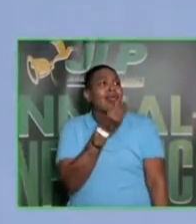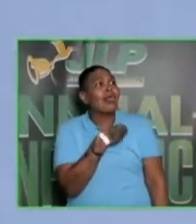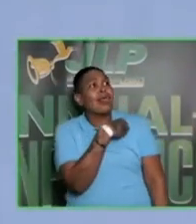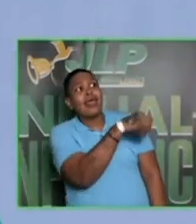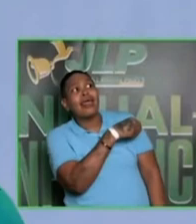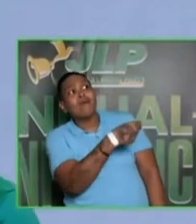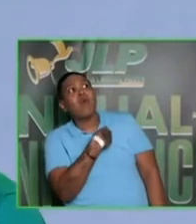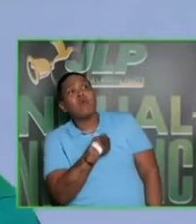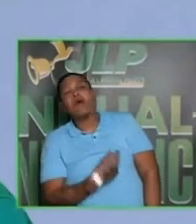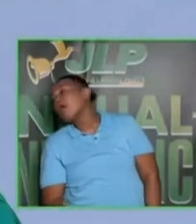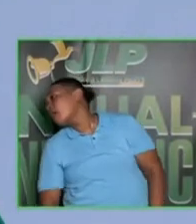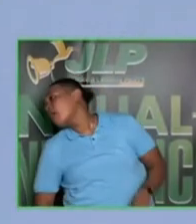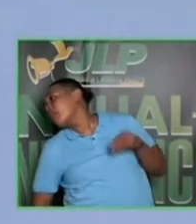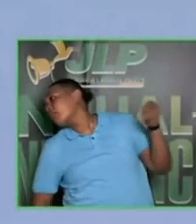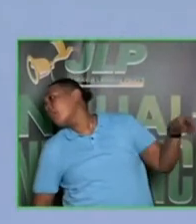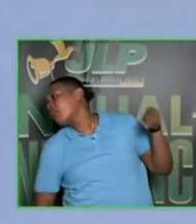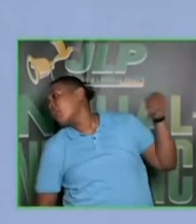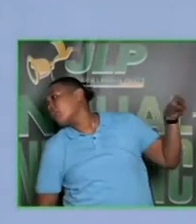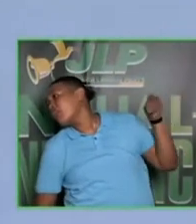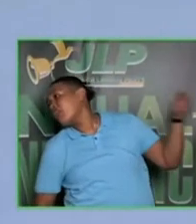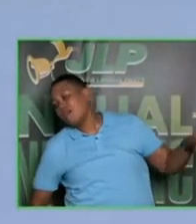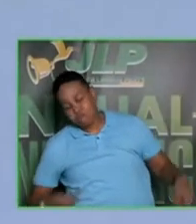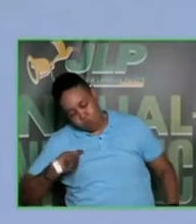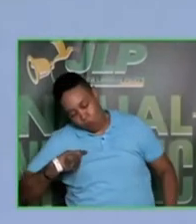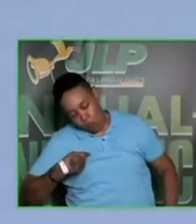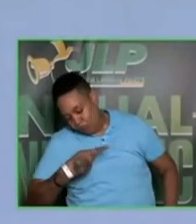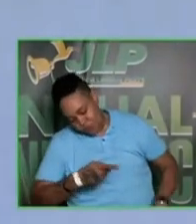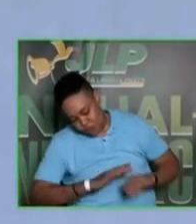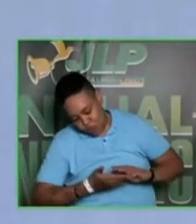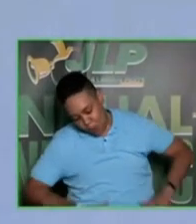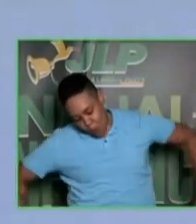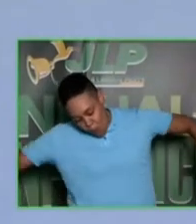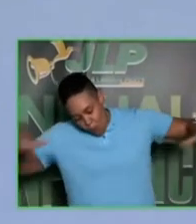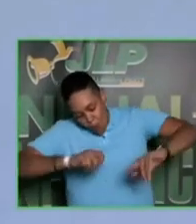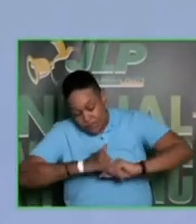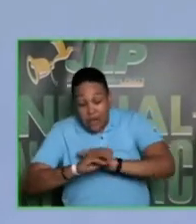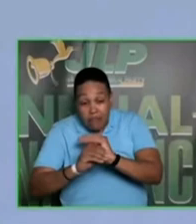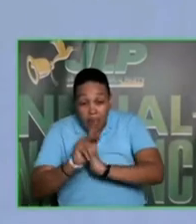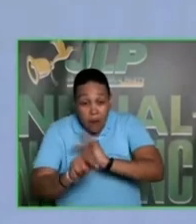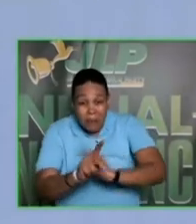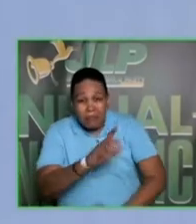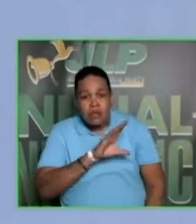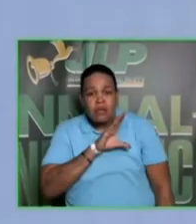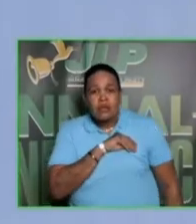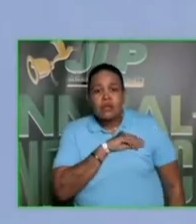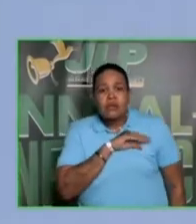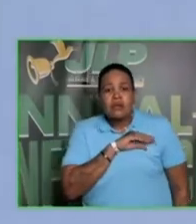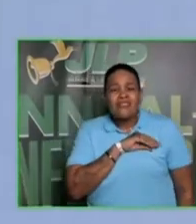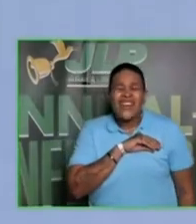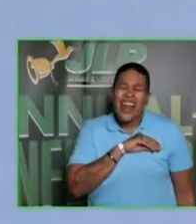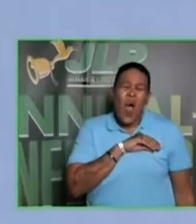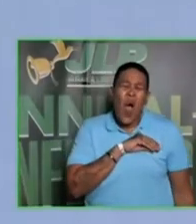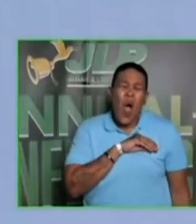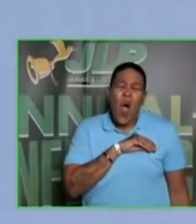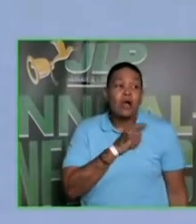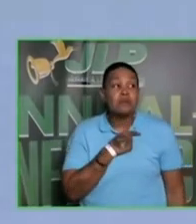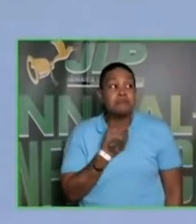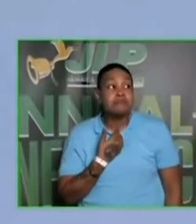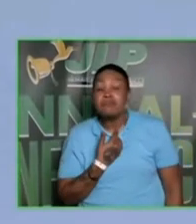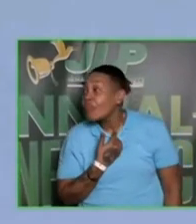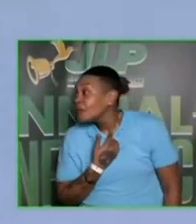we see right across Jamaica, that robs the people of their dignity, that they have to steal